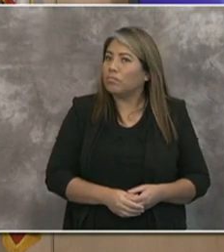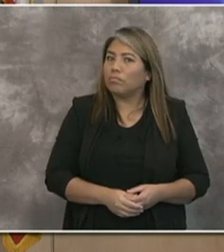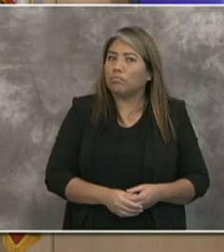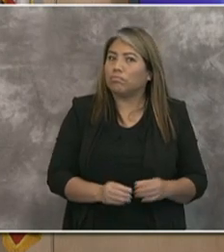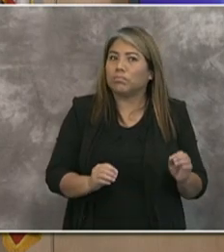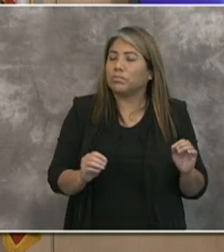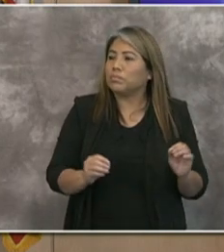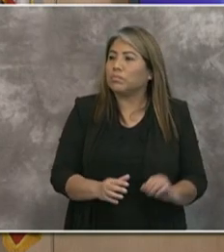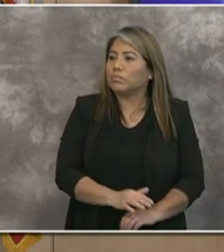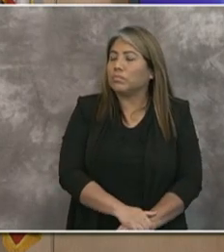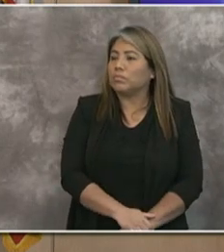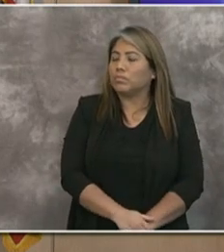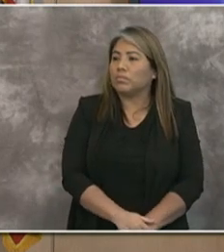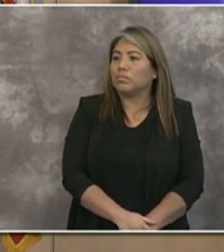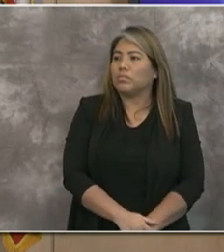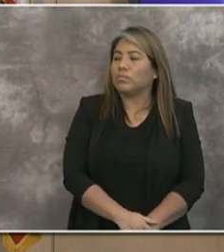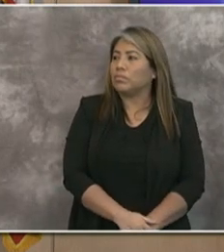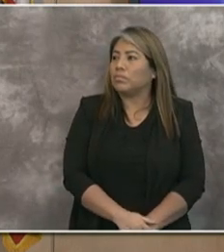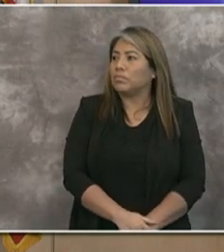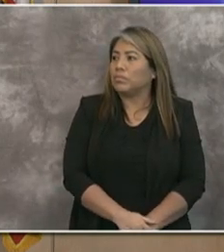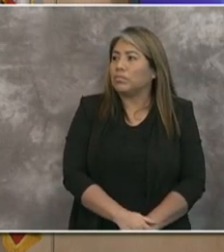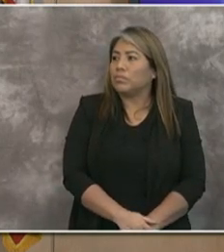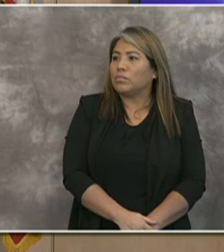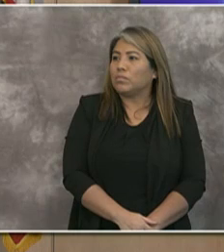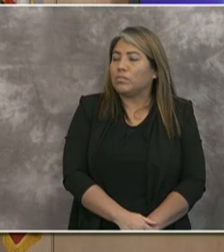What's going on?